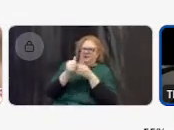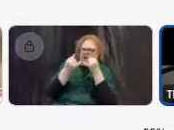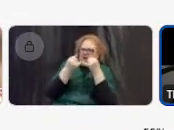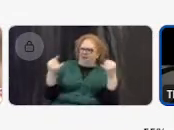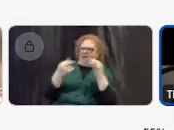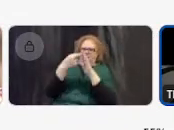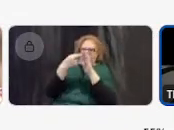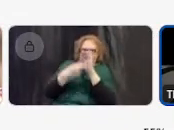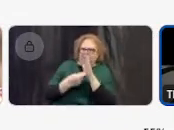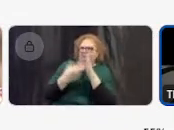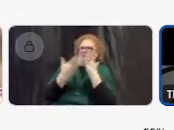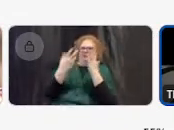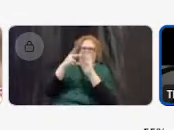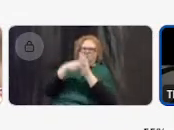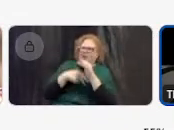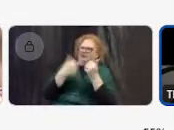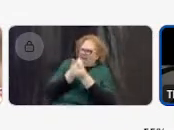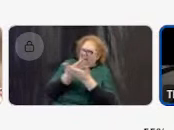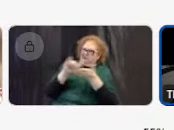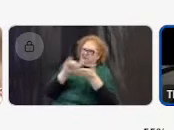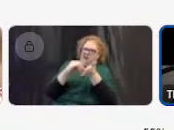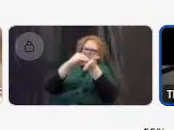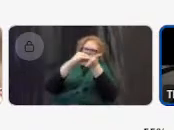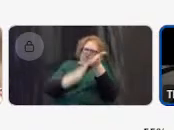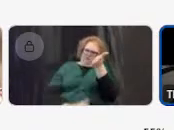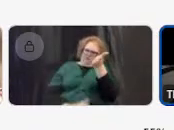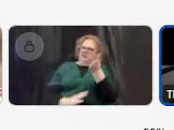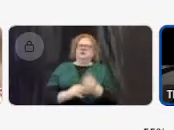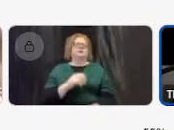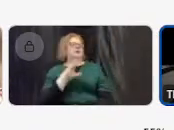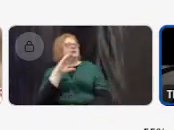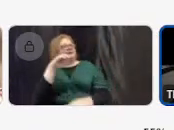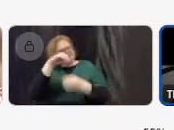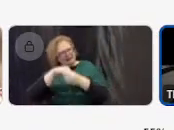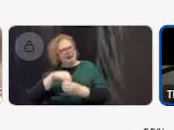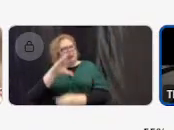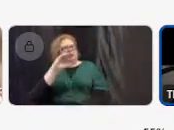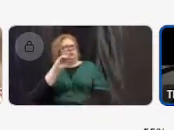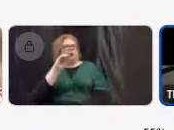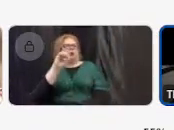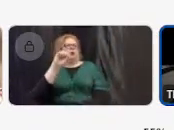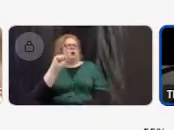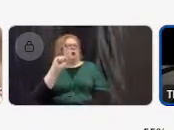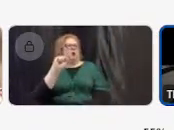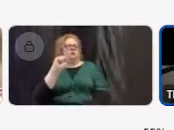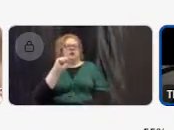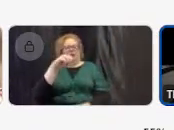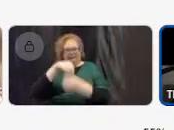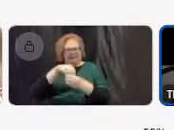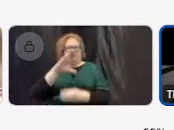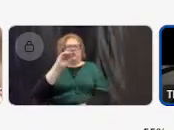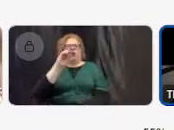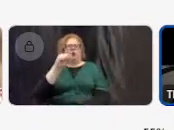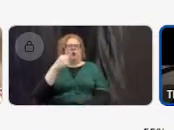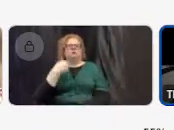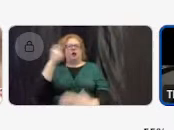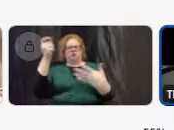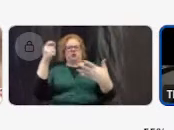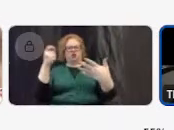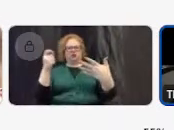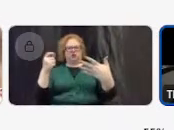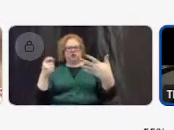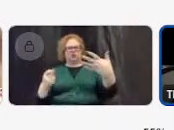administrative review, anything written? It is in the codes itself. It is when it's submitted in, there's a whole checklist of codes for like